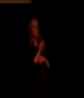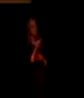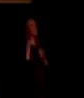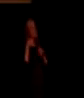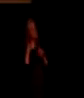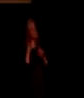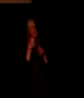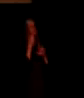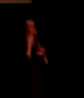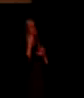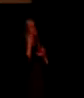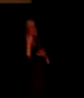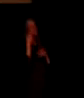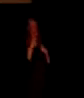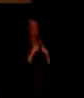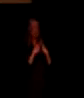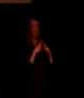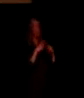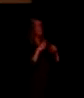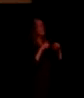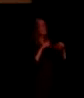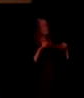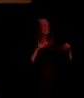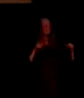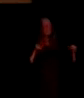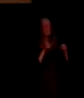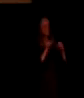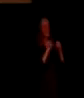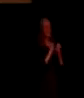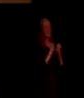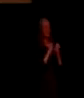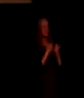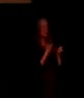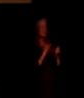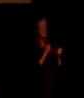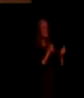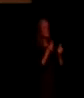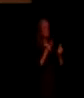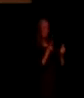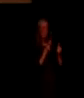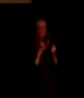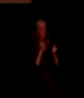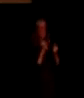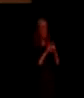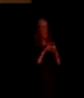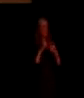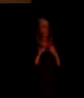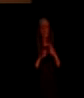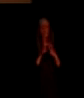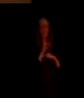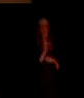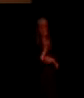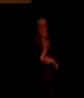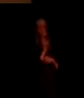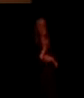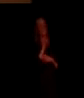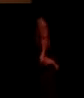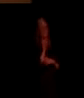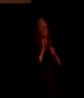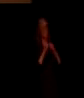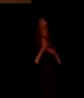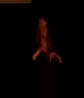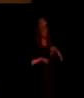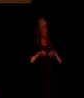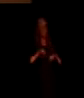know what different agencies did, and when he found out what NASA did in Earth science, what they were doing at the time